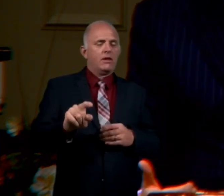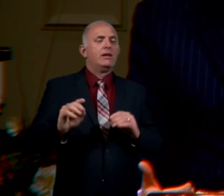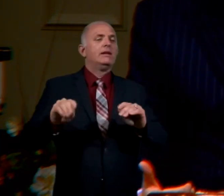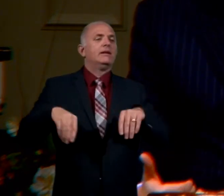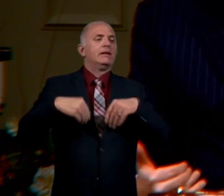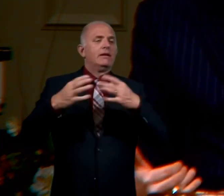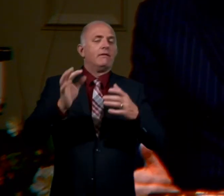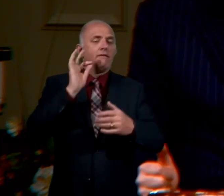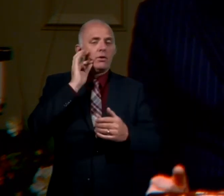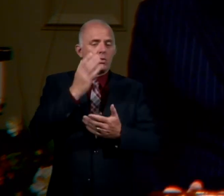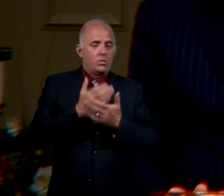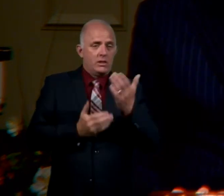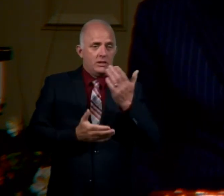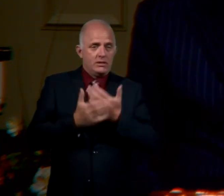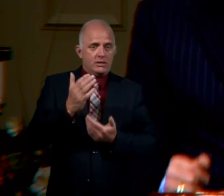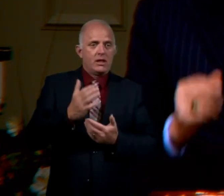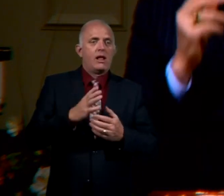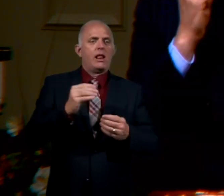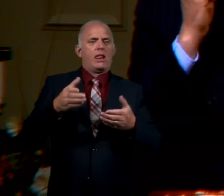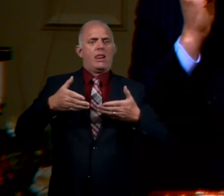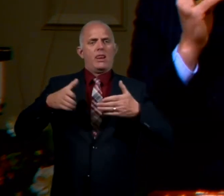her hands.